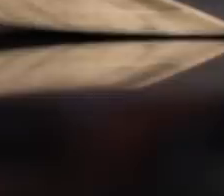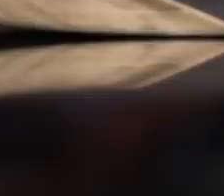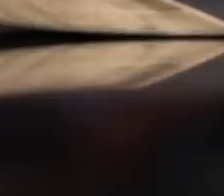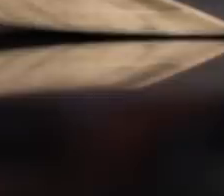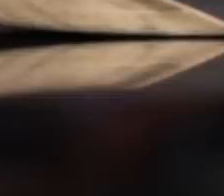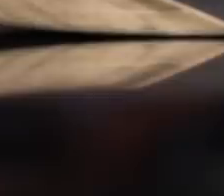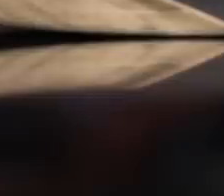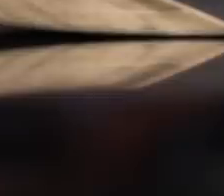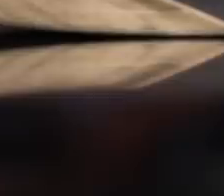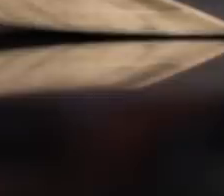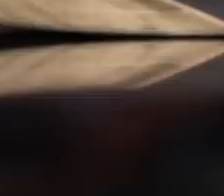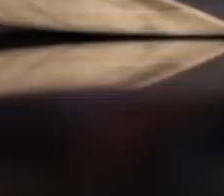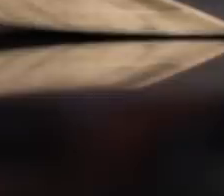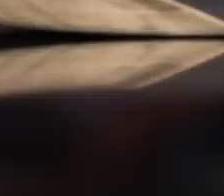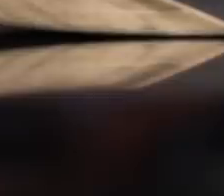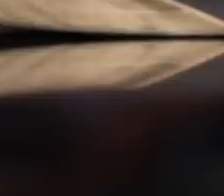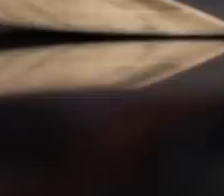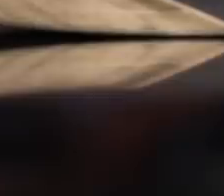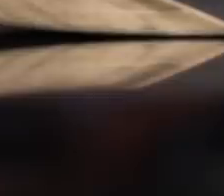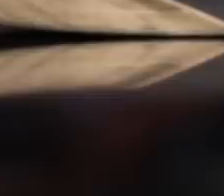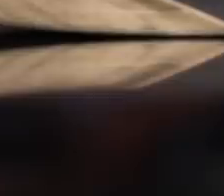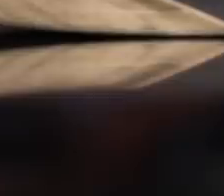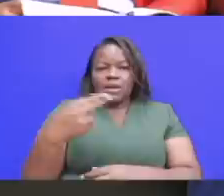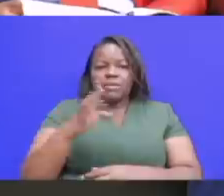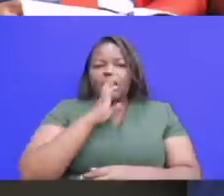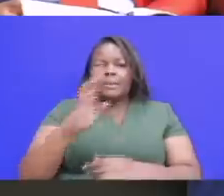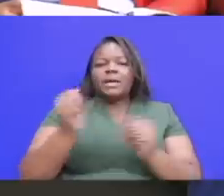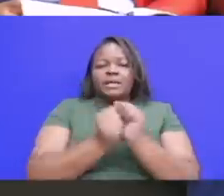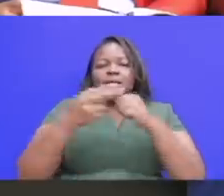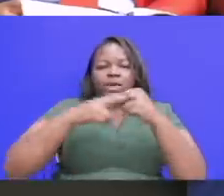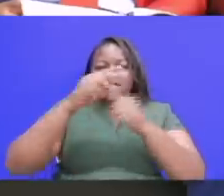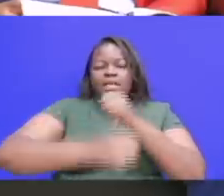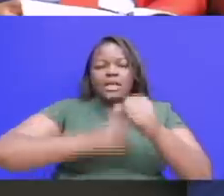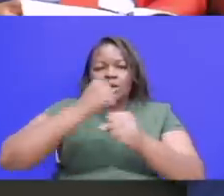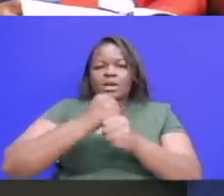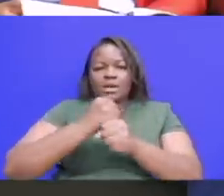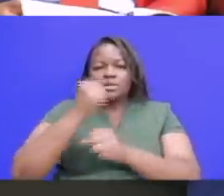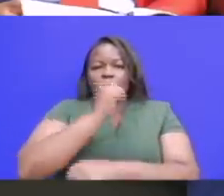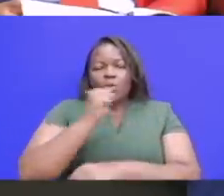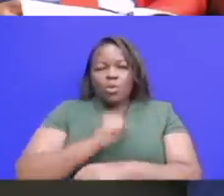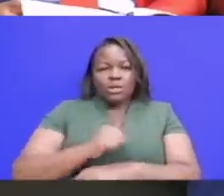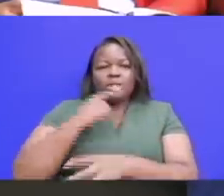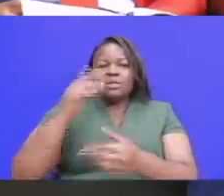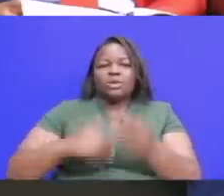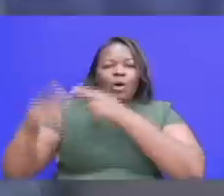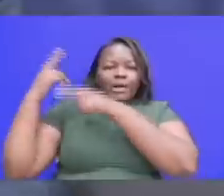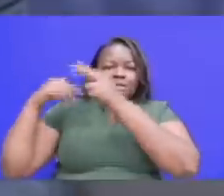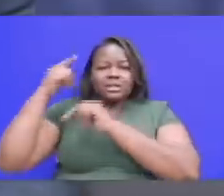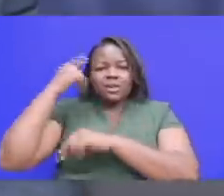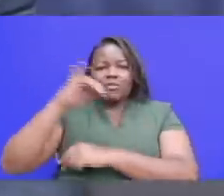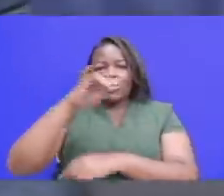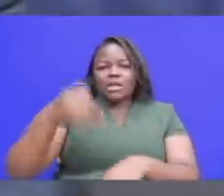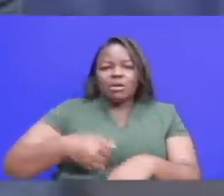history of Jacob. Joseph being 17 years old. History of Jacob is being given, but it